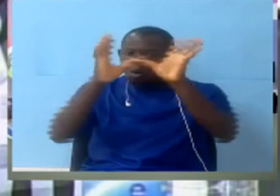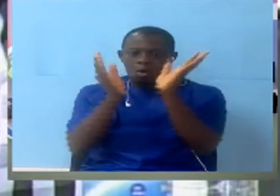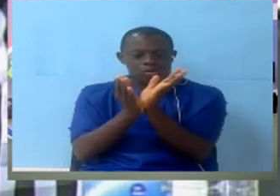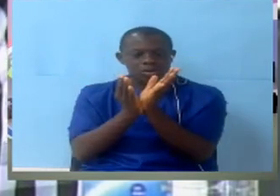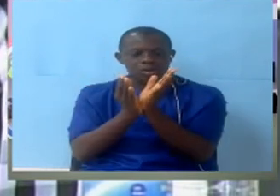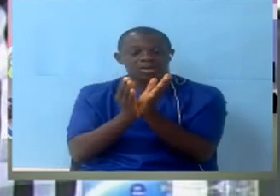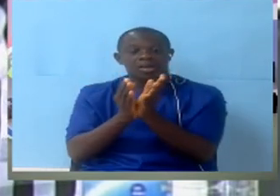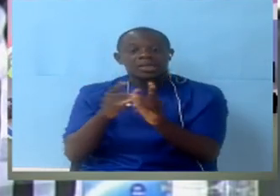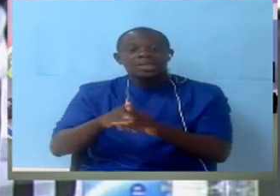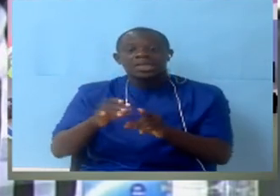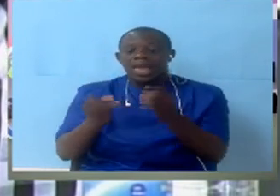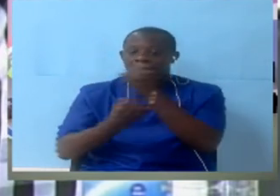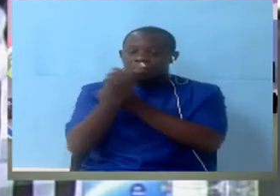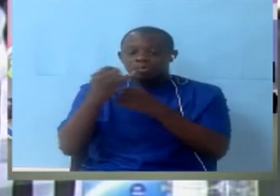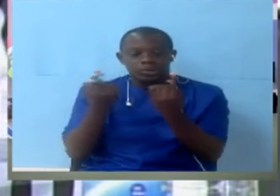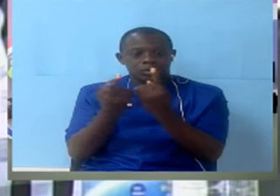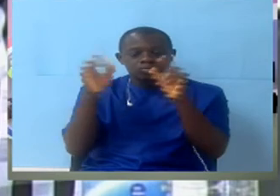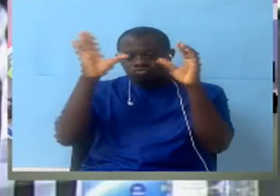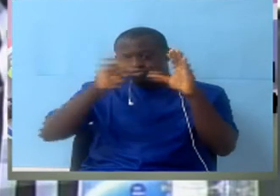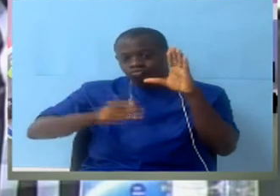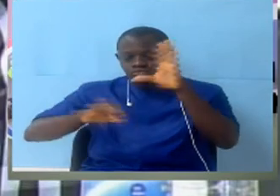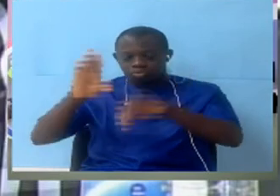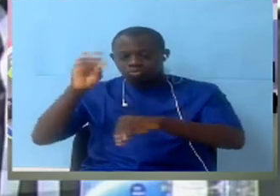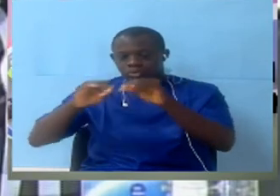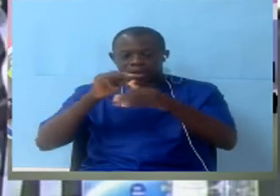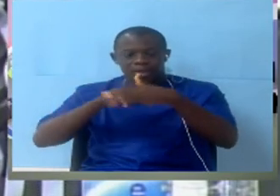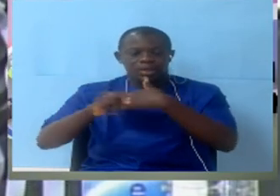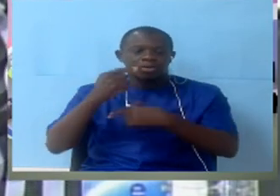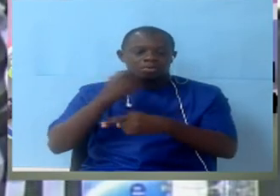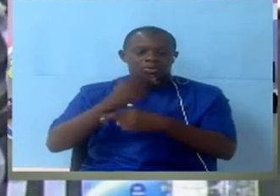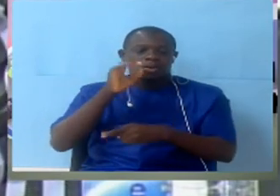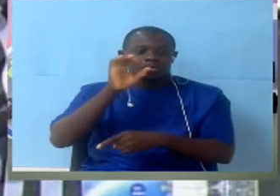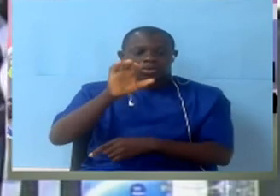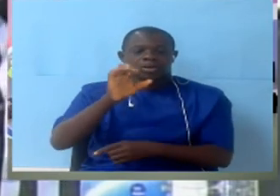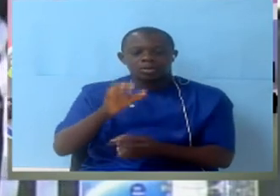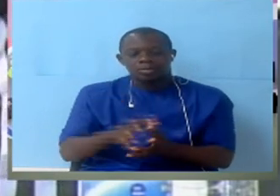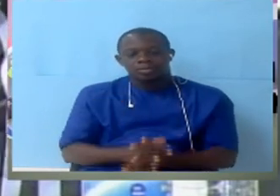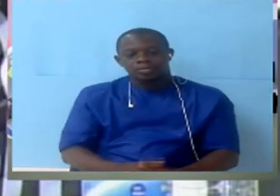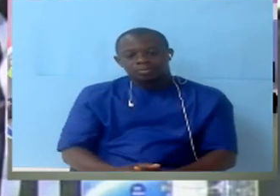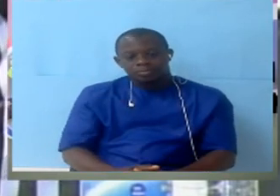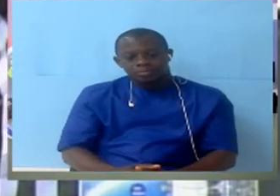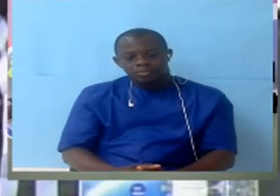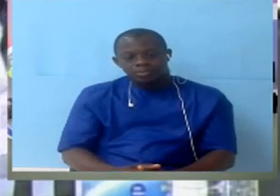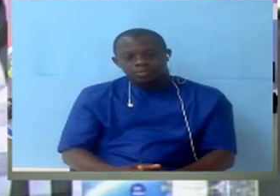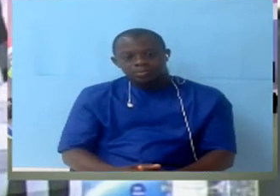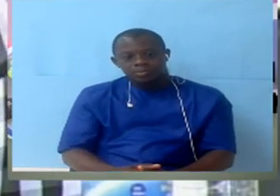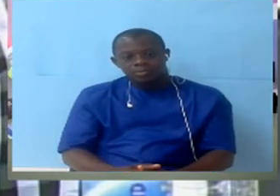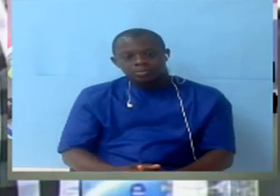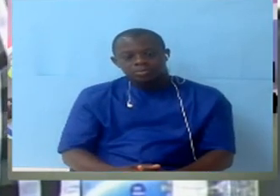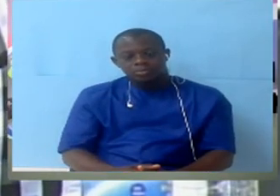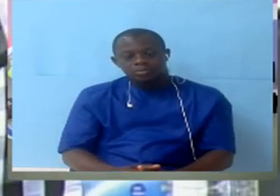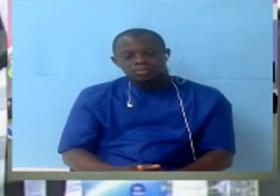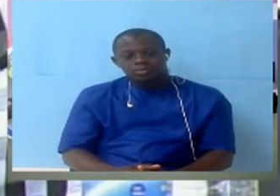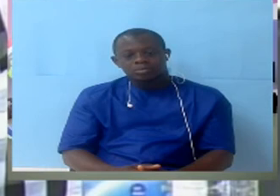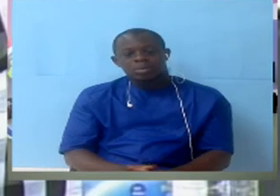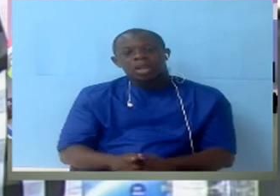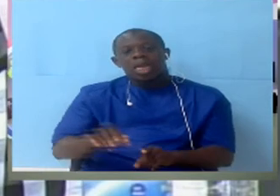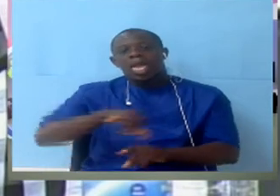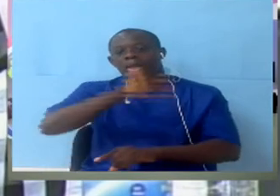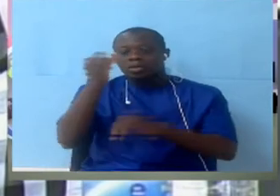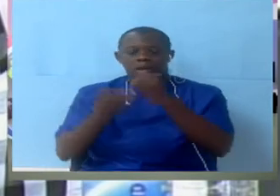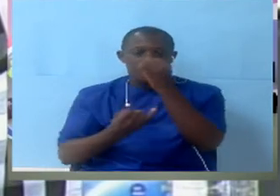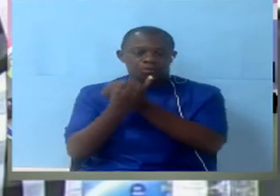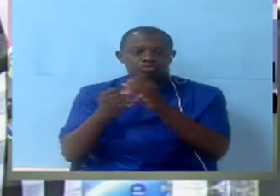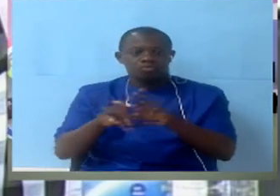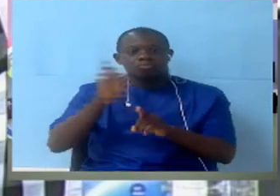ke? The abuses they committed. Yetti ñen dako o ti ñaro ñu jo ele al watu. And that abuse should